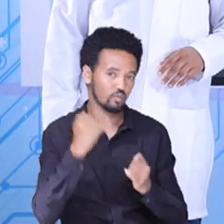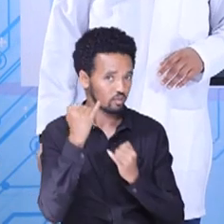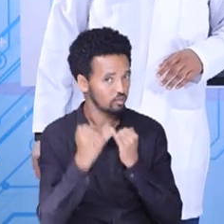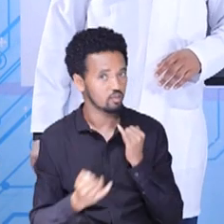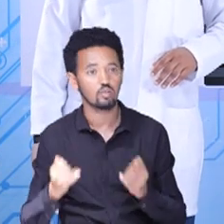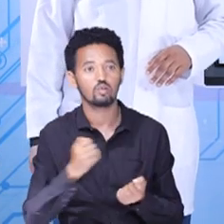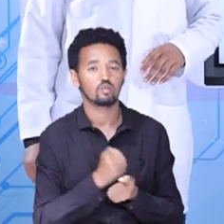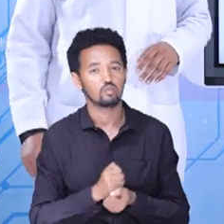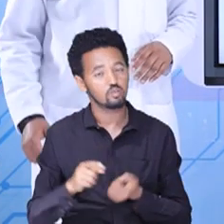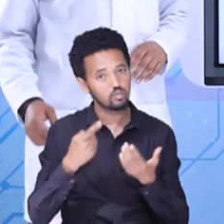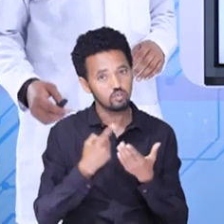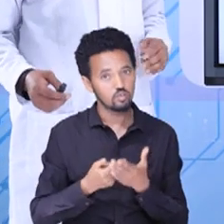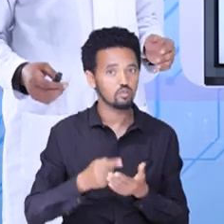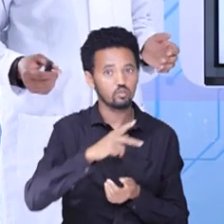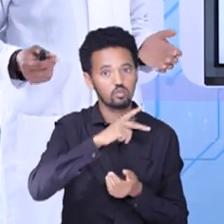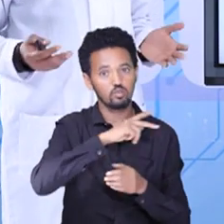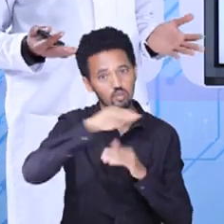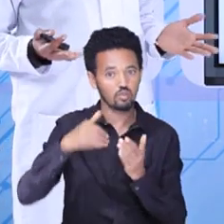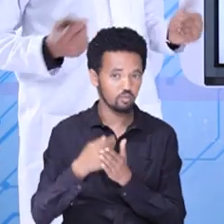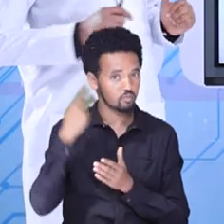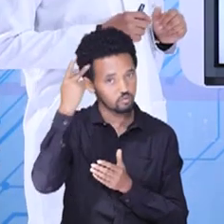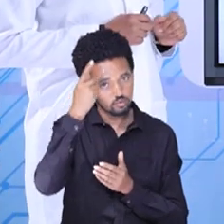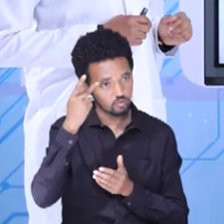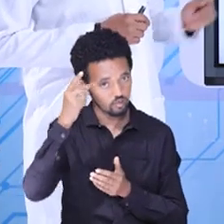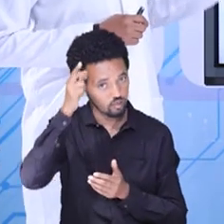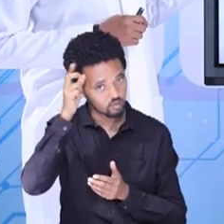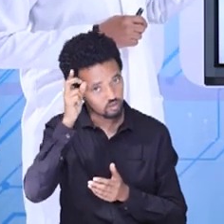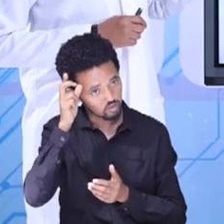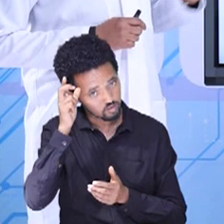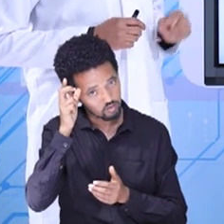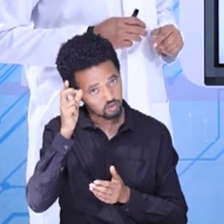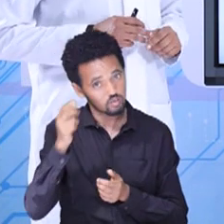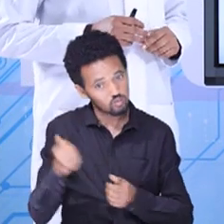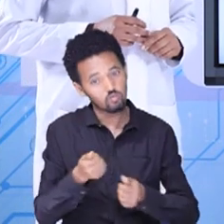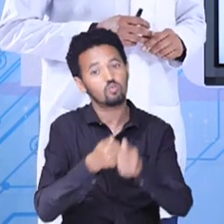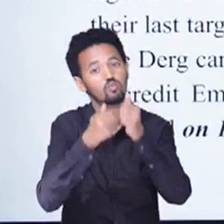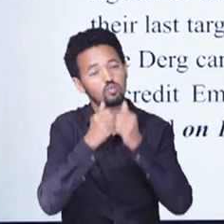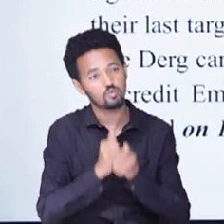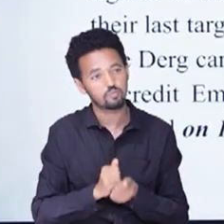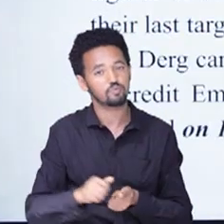to overthrow Emperor Haile Selassie from the power. Following Ndalkacho removal,